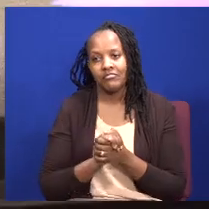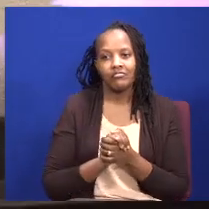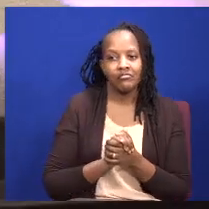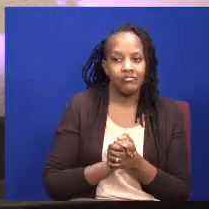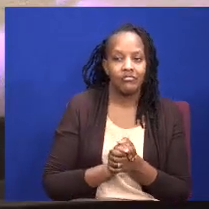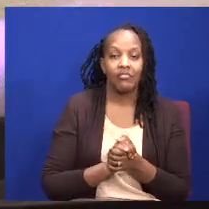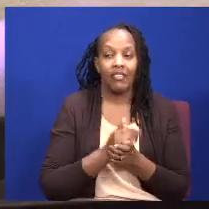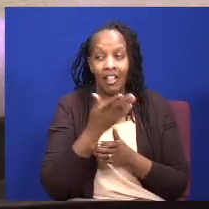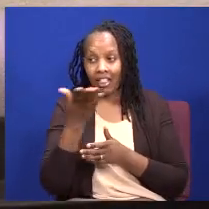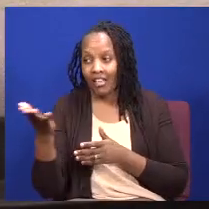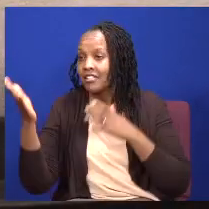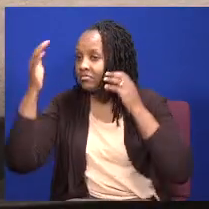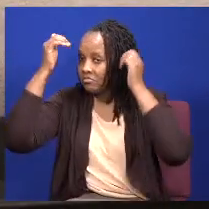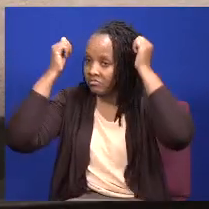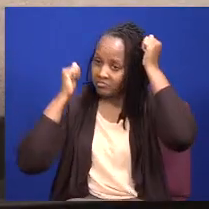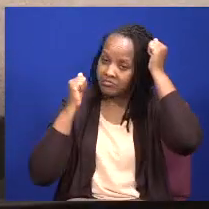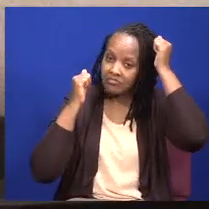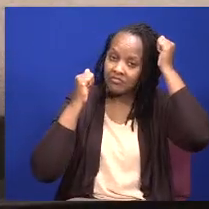chain. There's an army